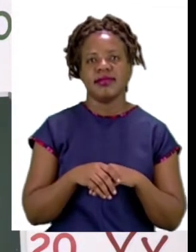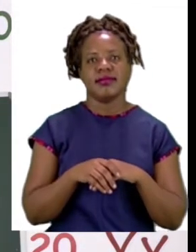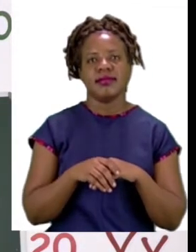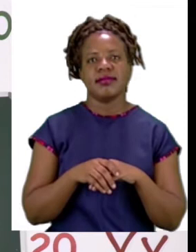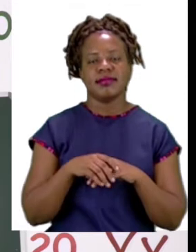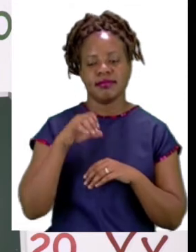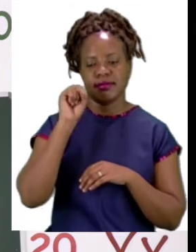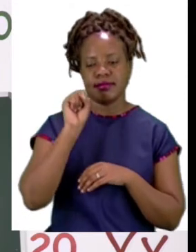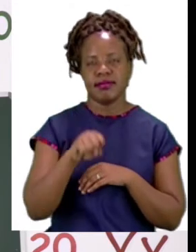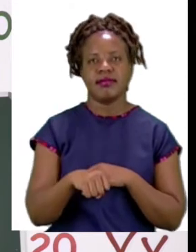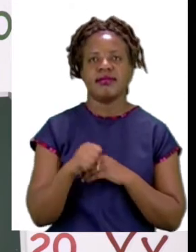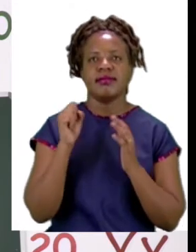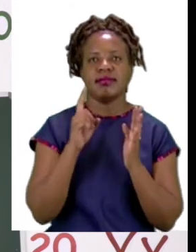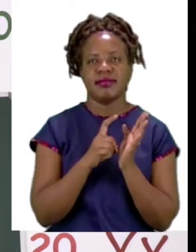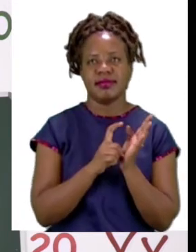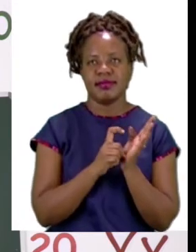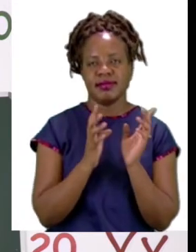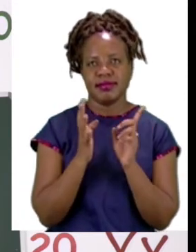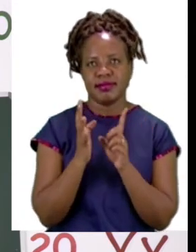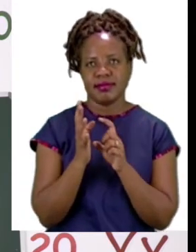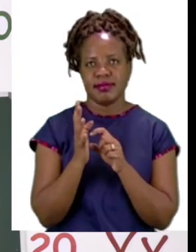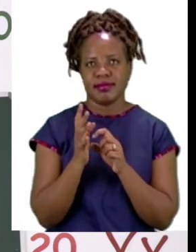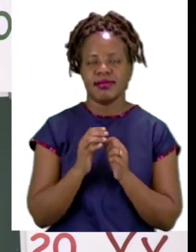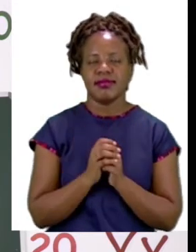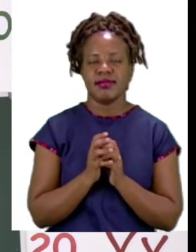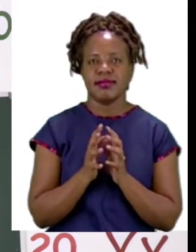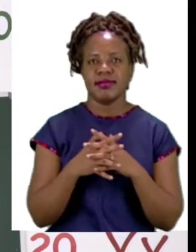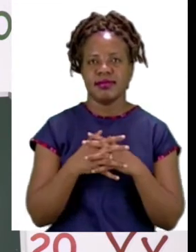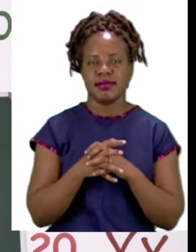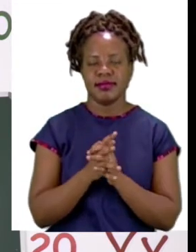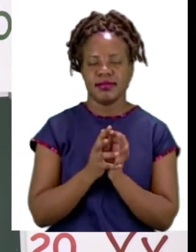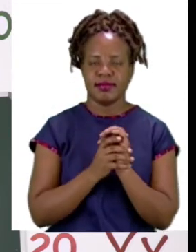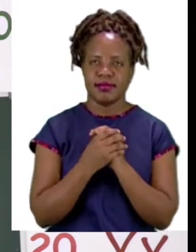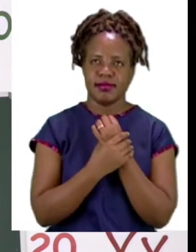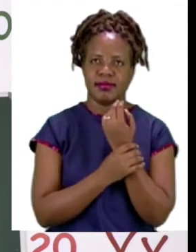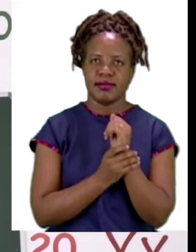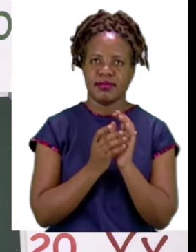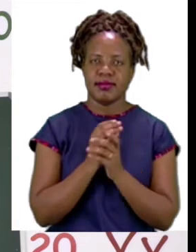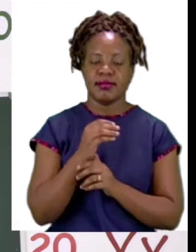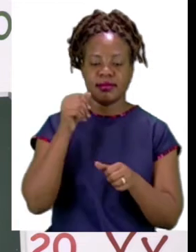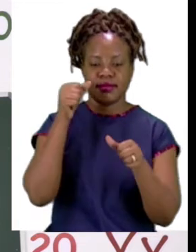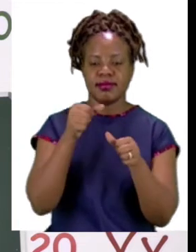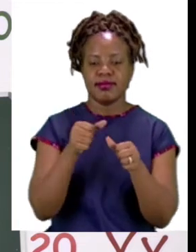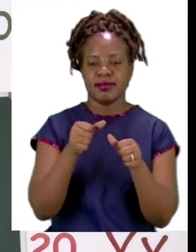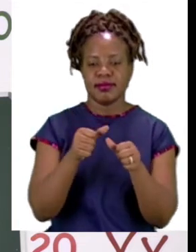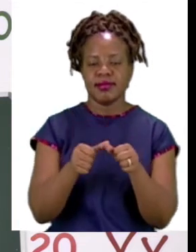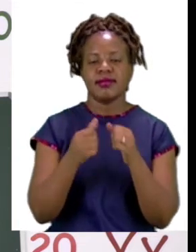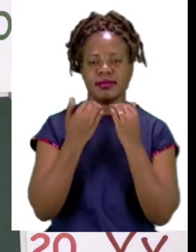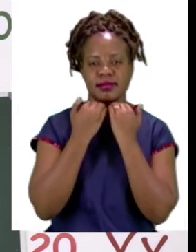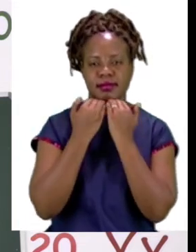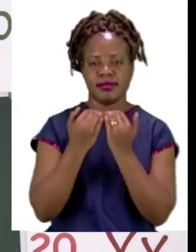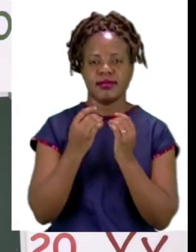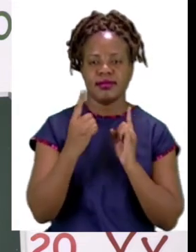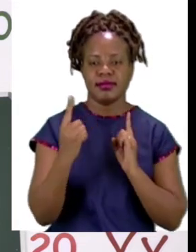to make sure we sanitize. Remember, social distancing is also very important, and you can